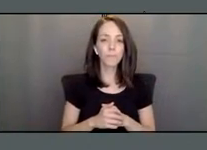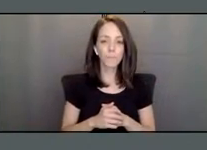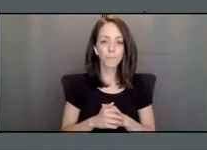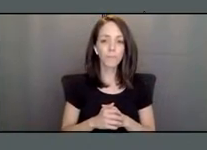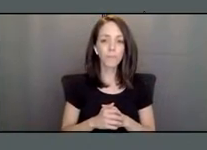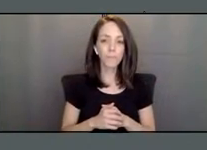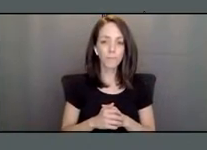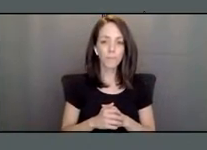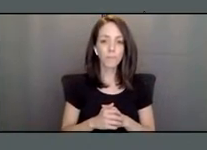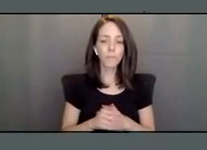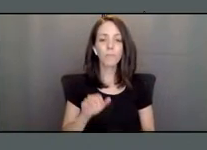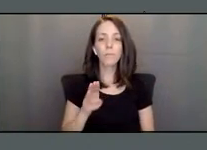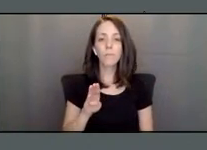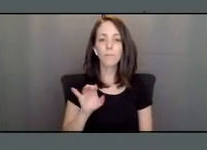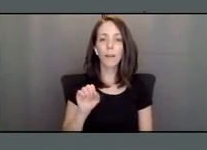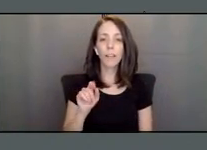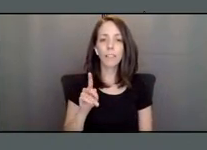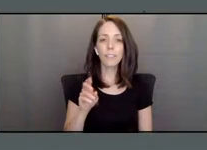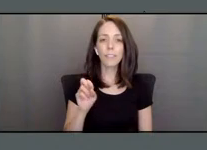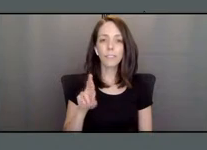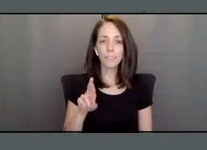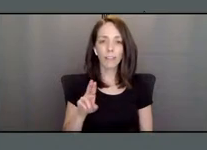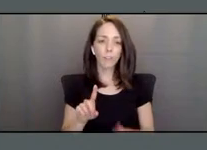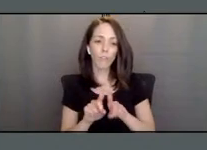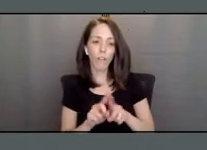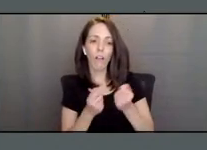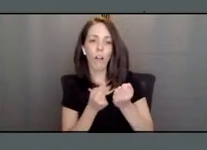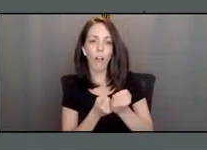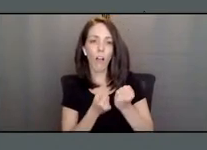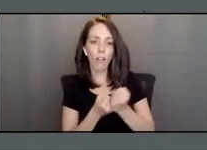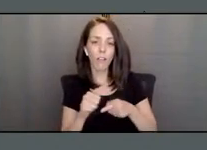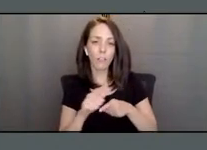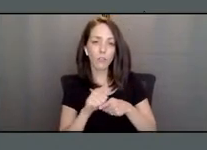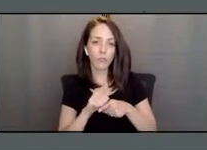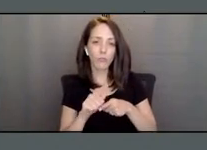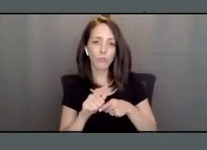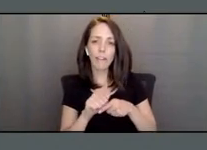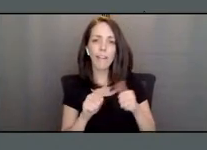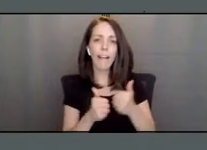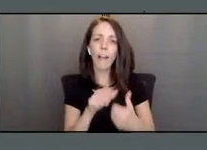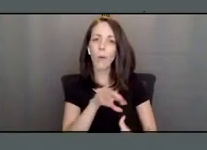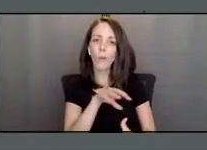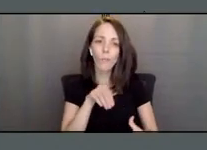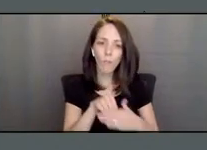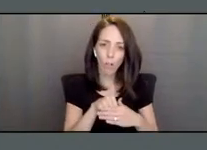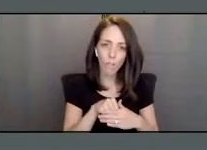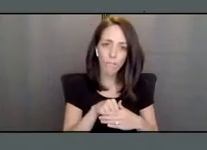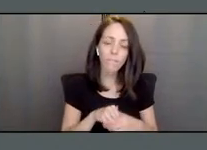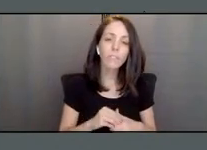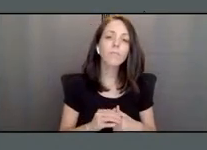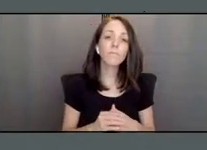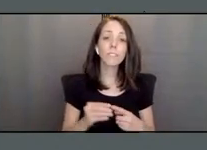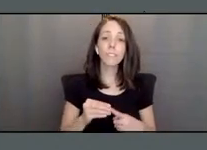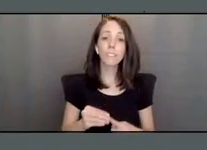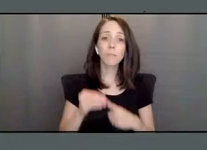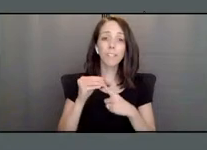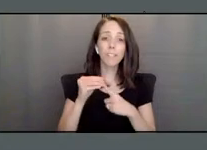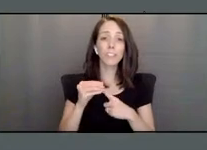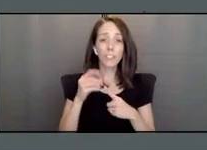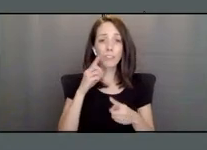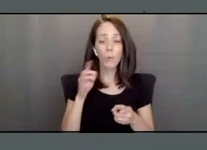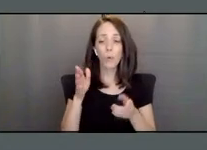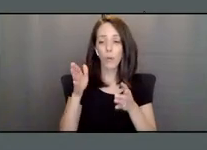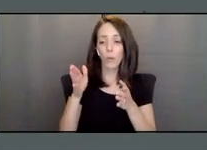ally training, and the need to focus on anti-racism and a multicultural curriculum, especially as it pertains to increasing